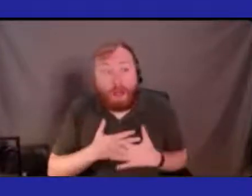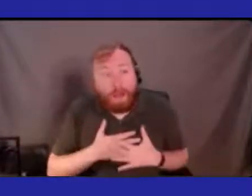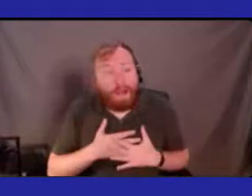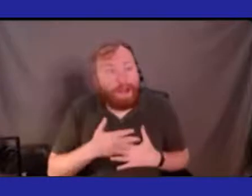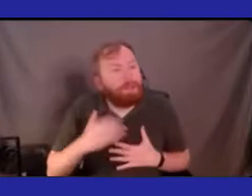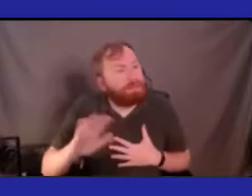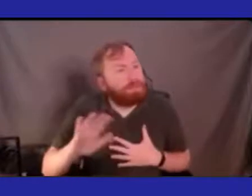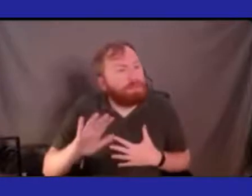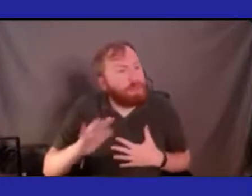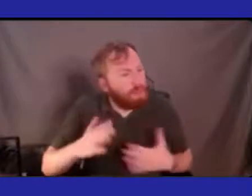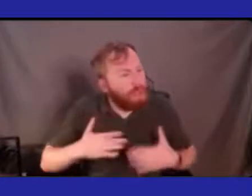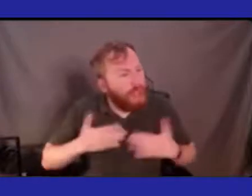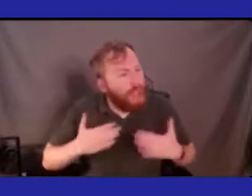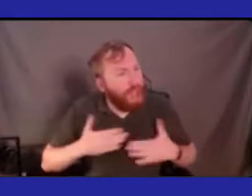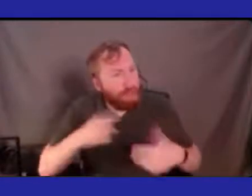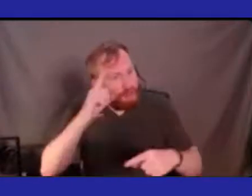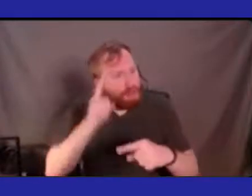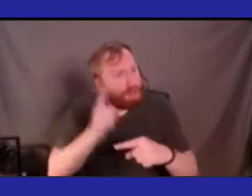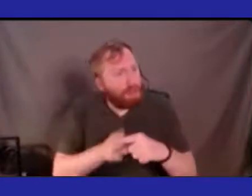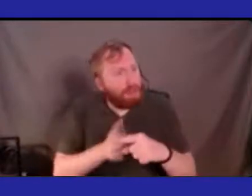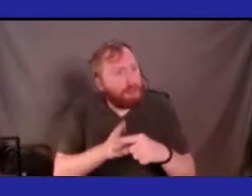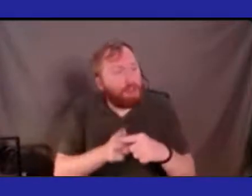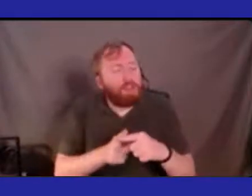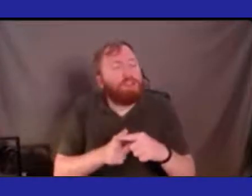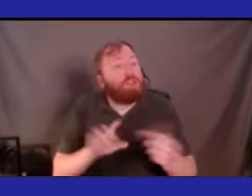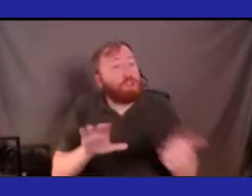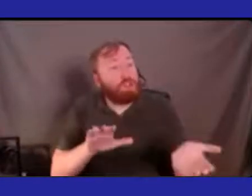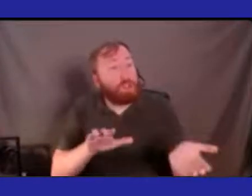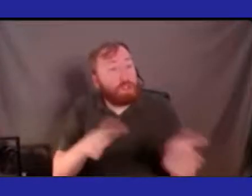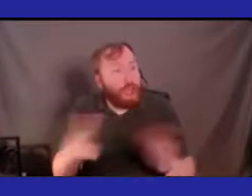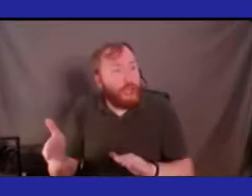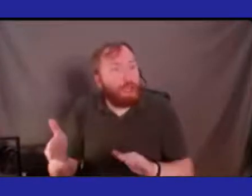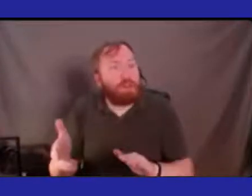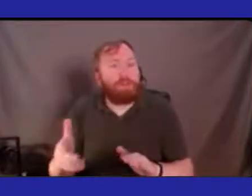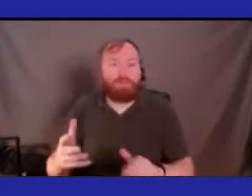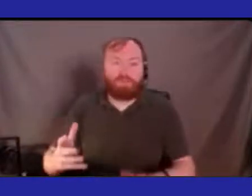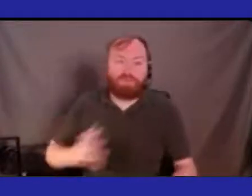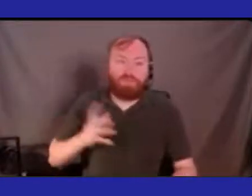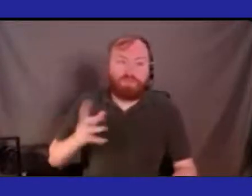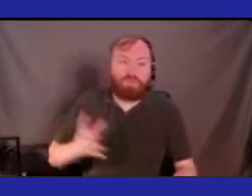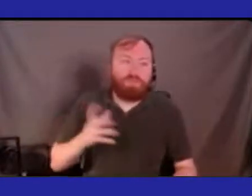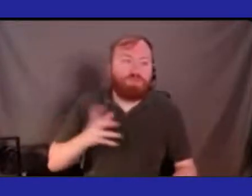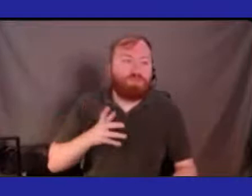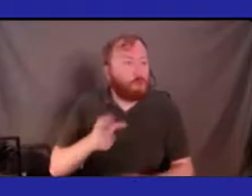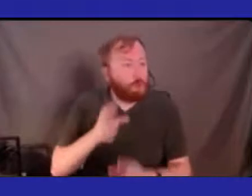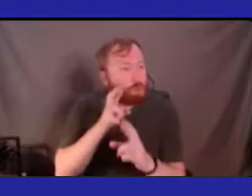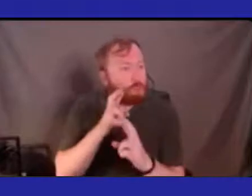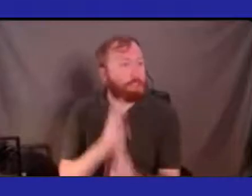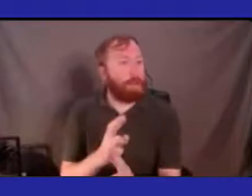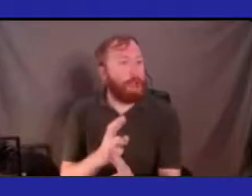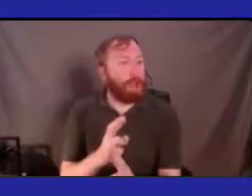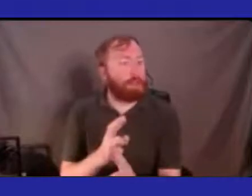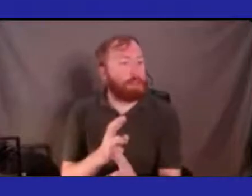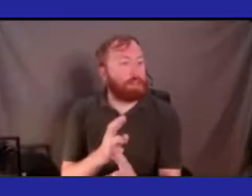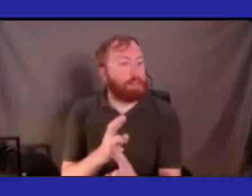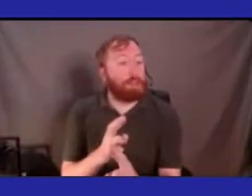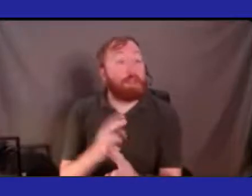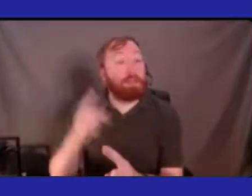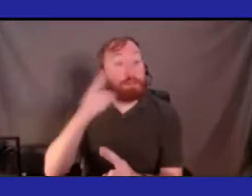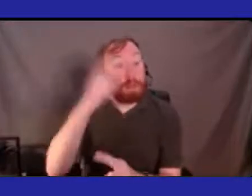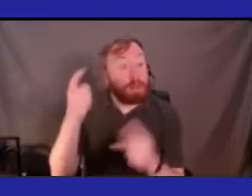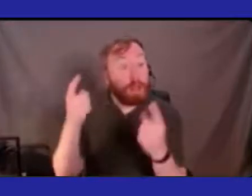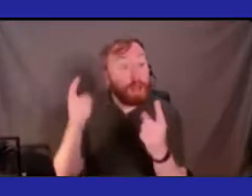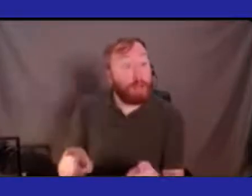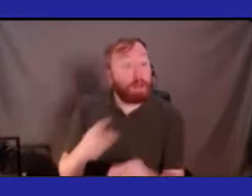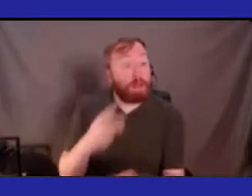it was much better. She died with dignity, and she was because of being that she died at the Coney Island Hospital,